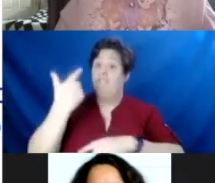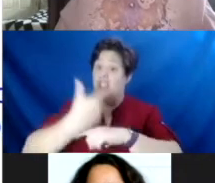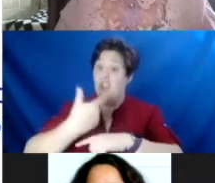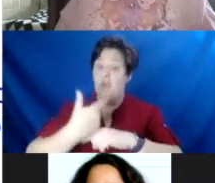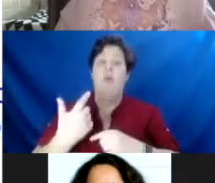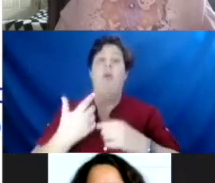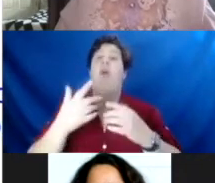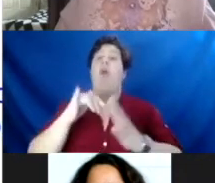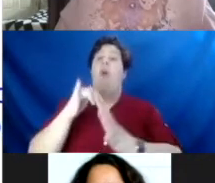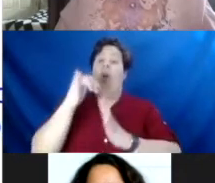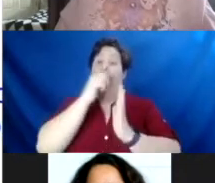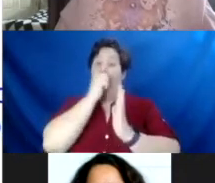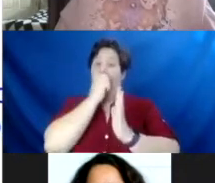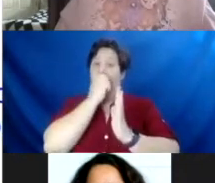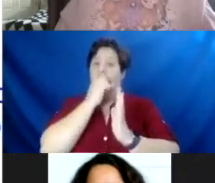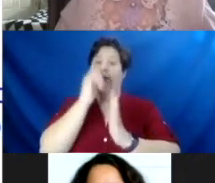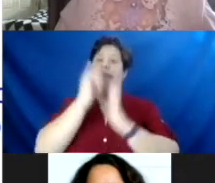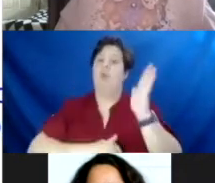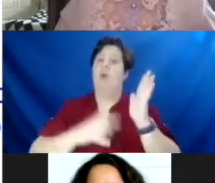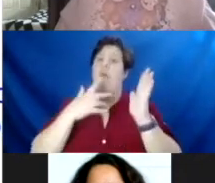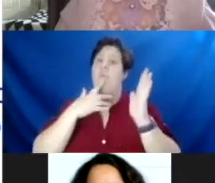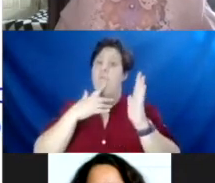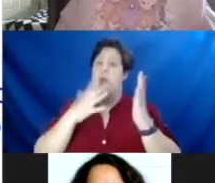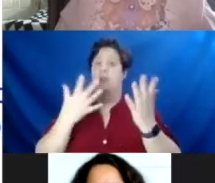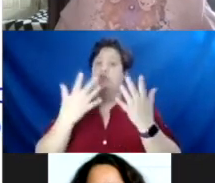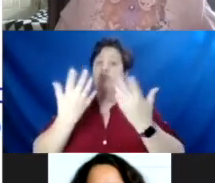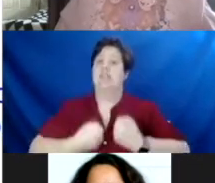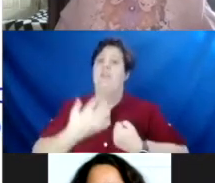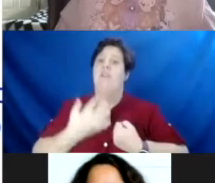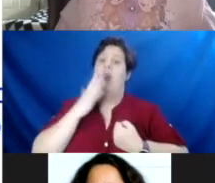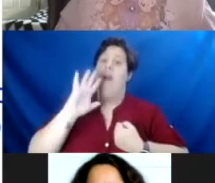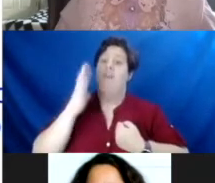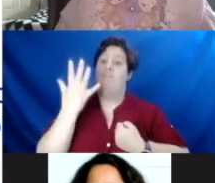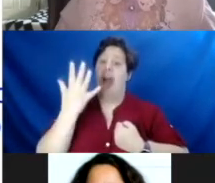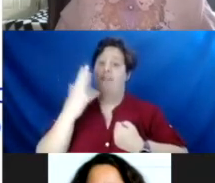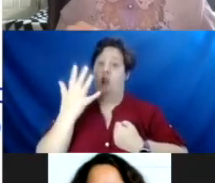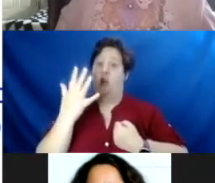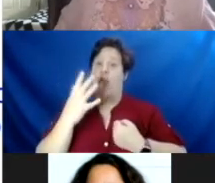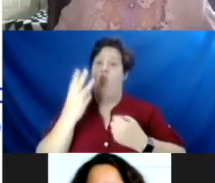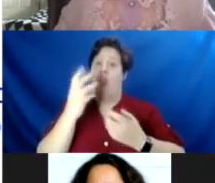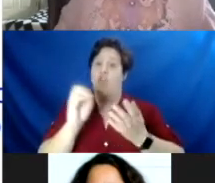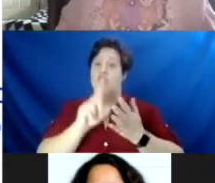completed application form must be sent by 5 p.m. on the 30th of June.